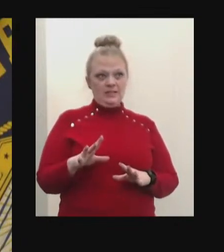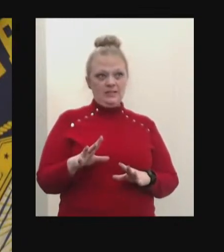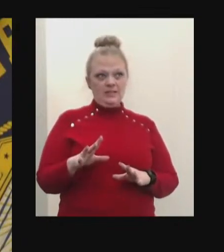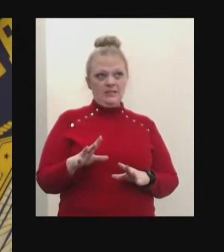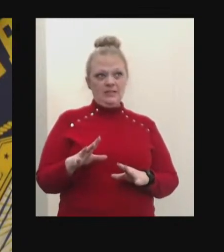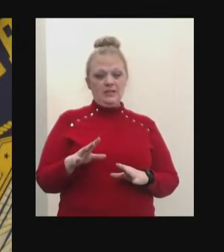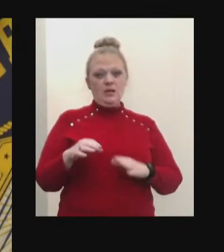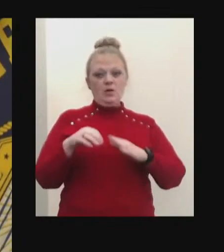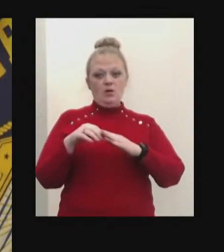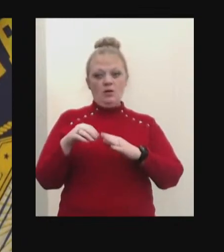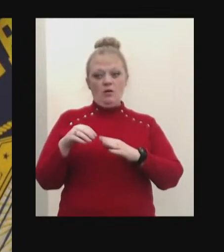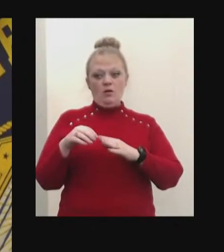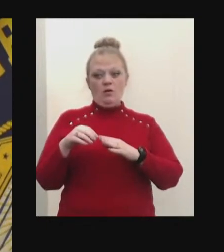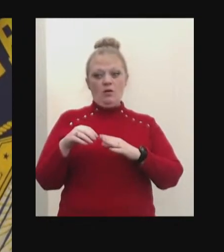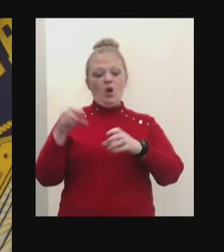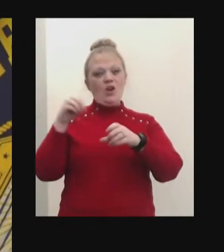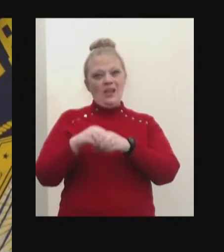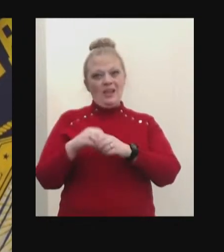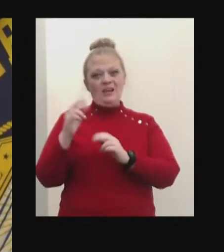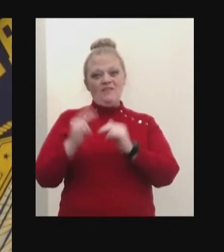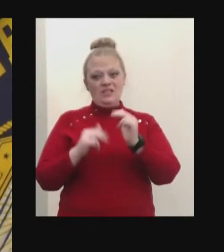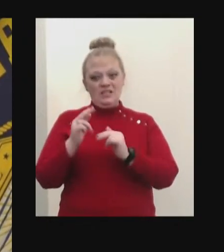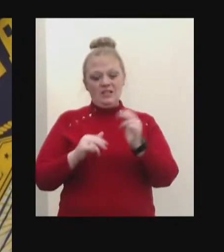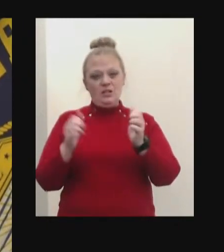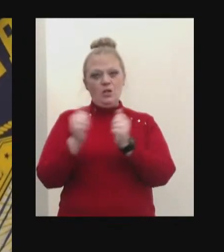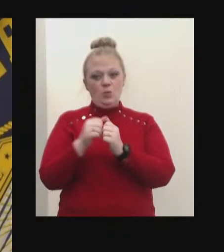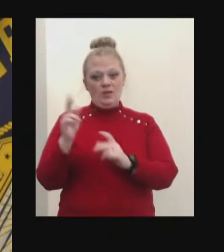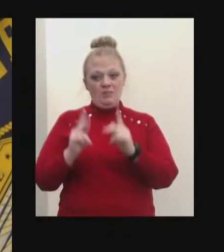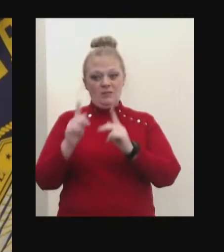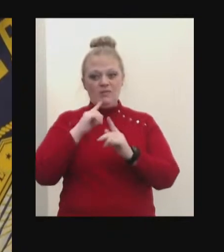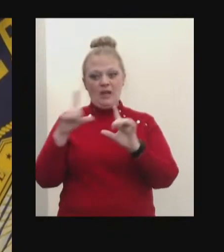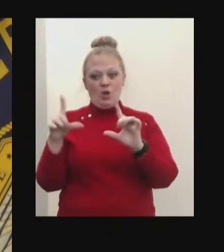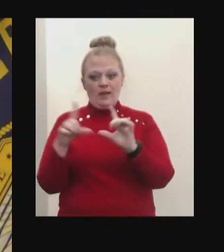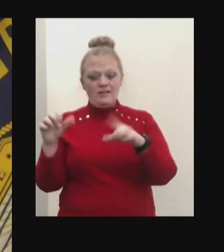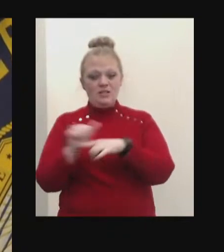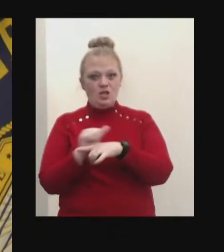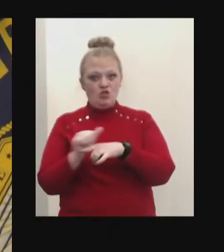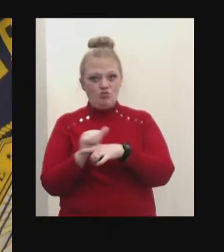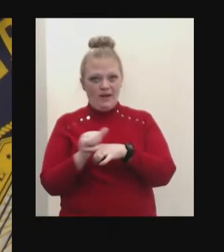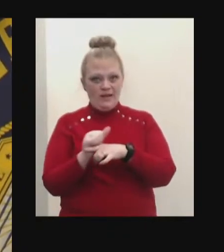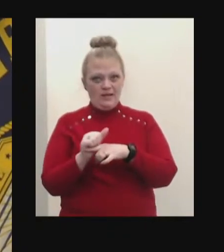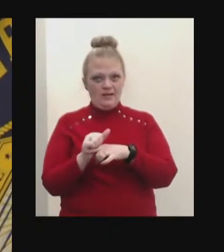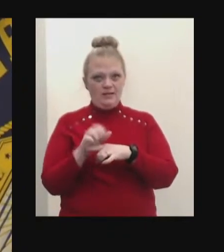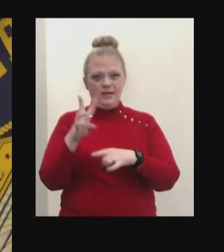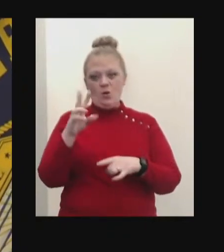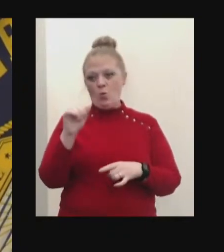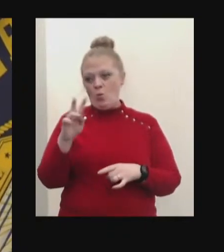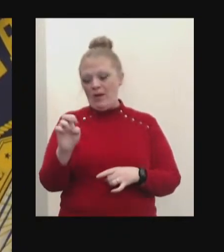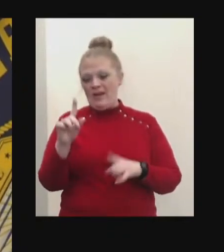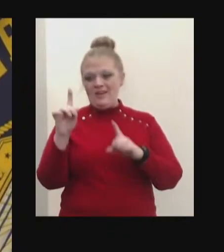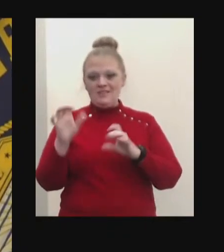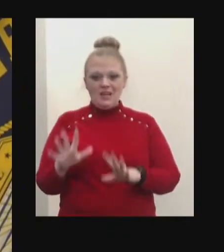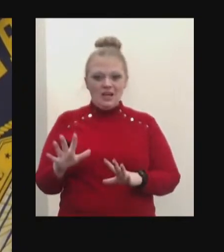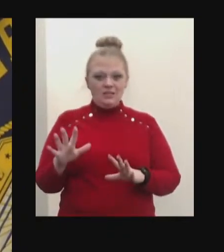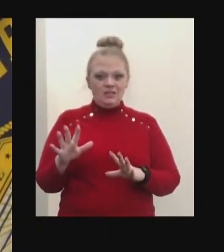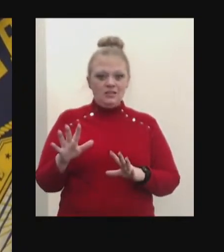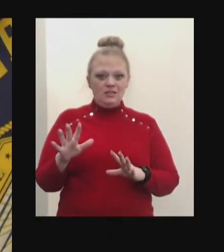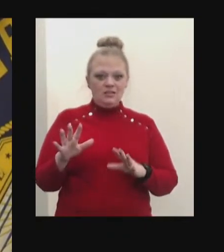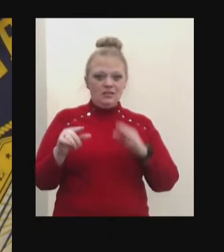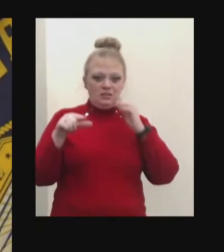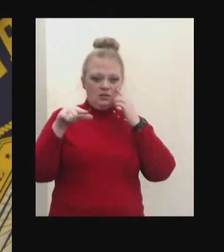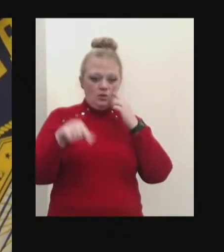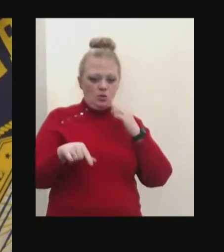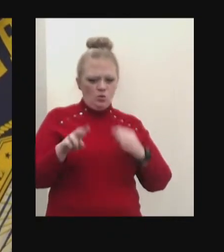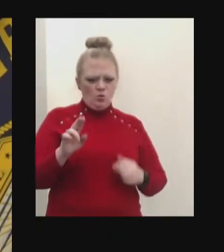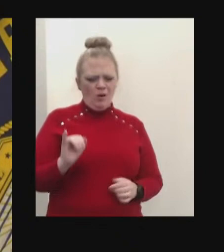that and by people that are licensed or trained to be able to do this test, whether it's a wave test and they do QI on it,